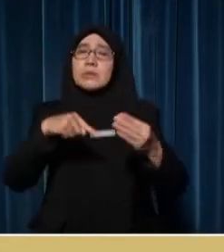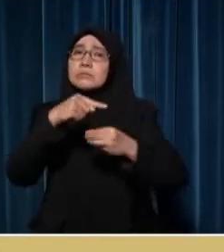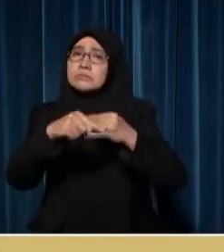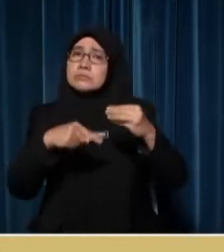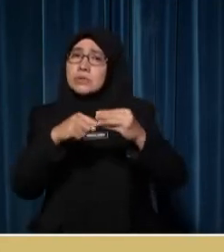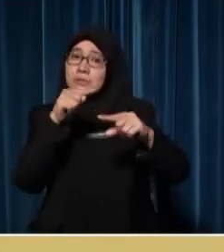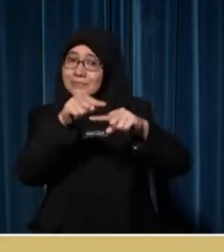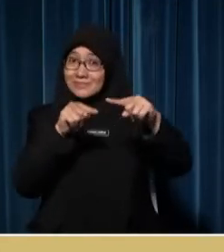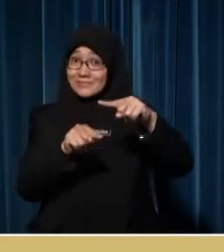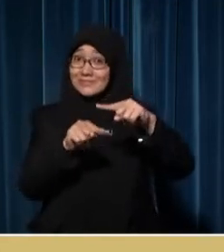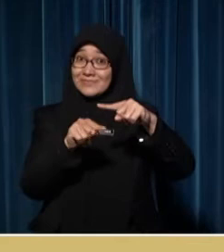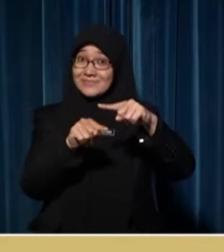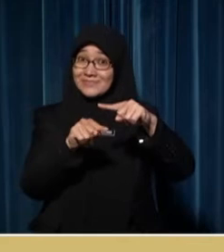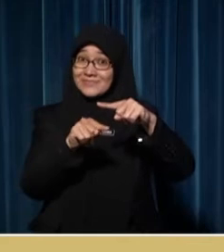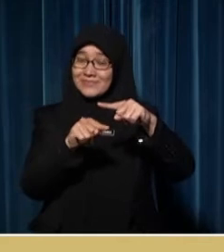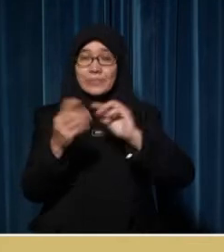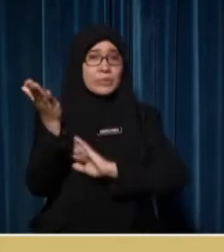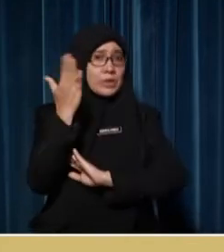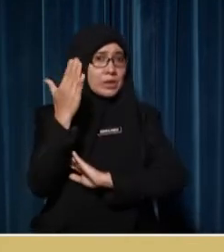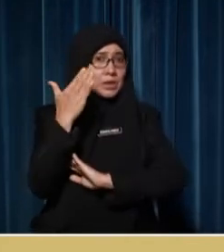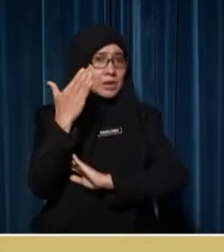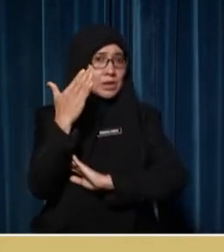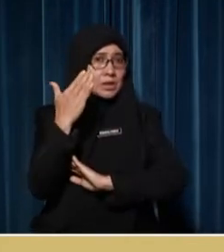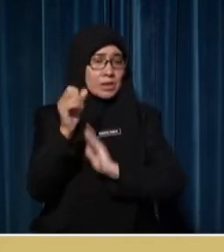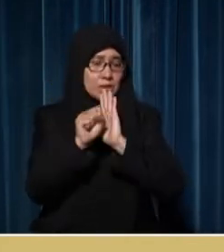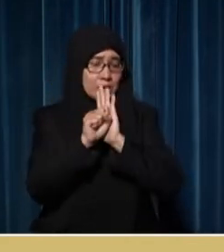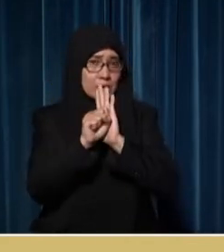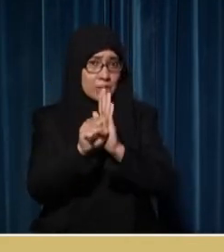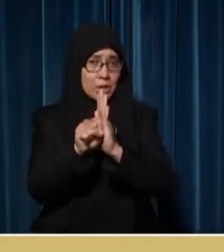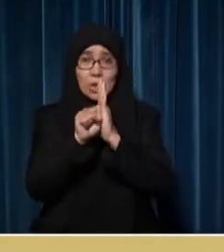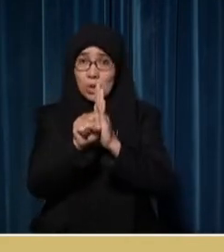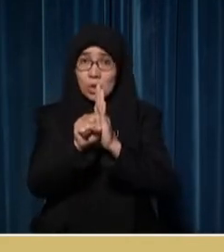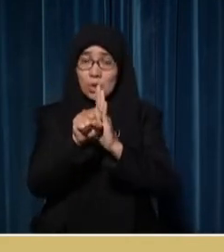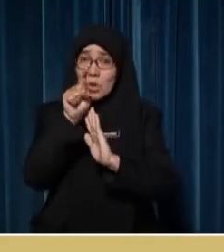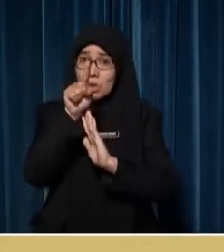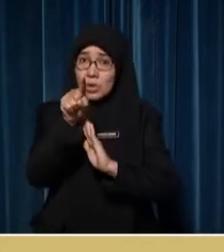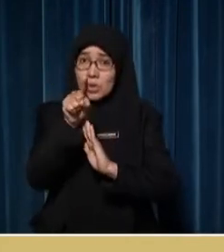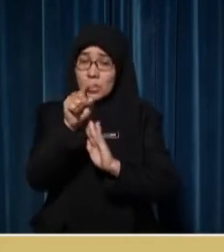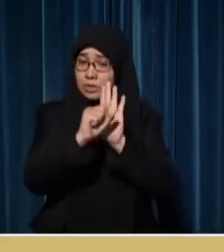division? Let me show you the symbol for division.